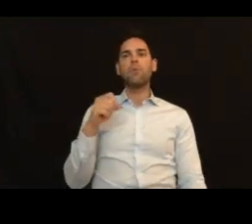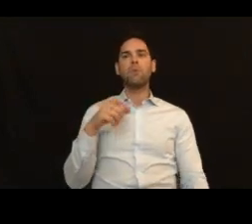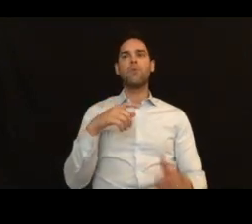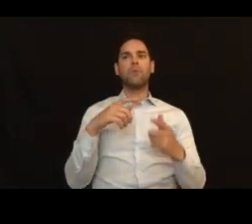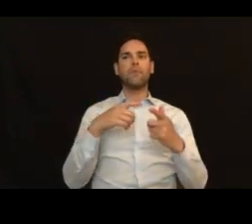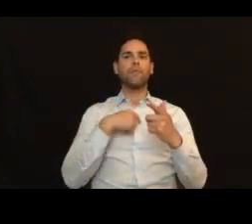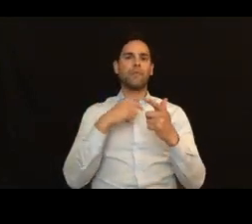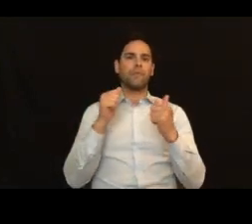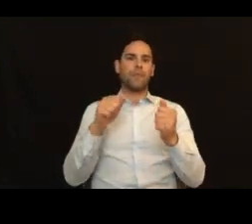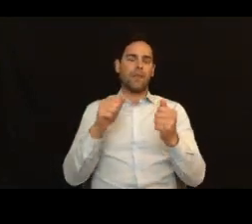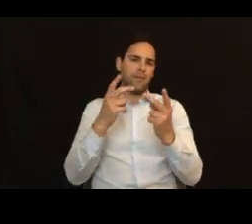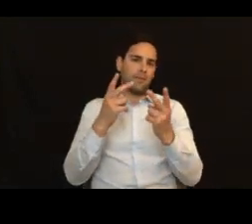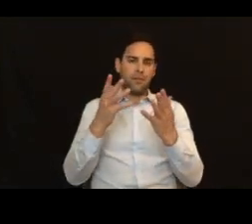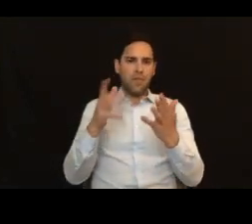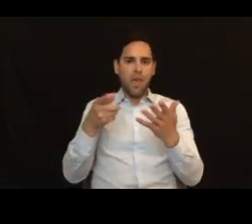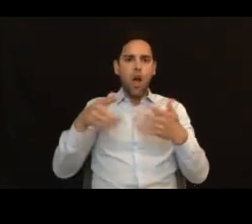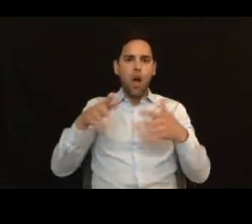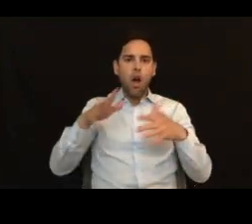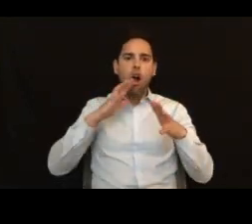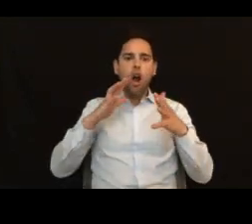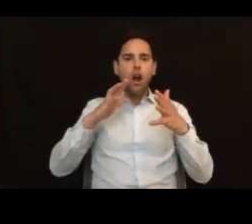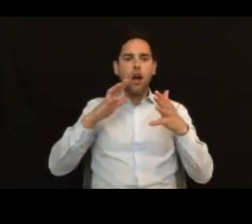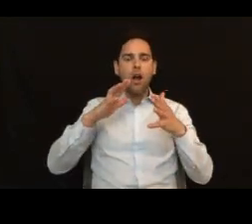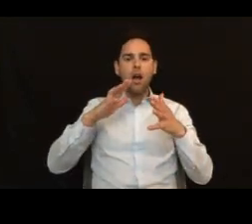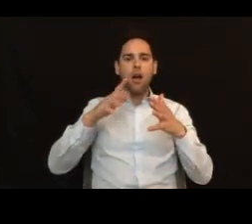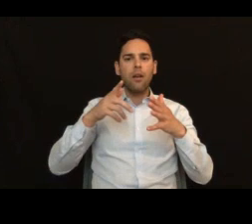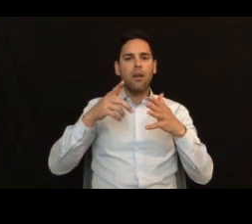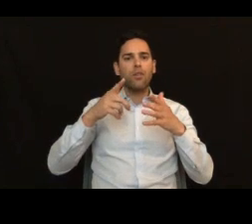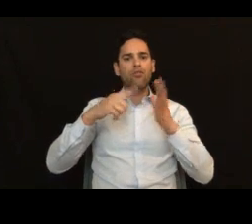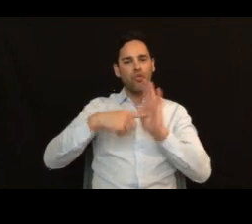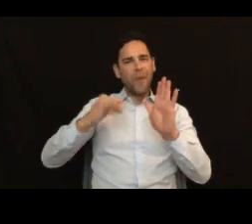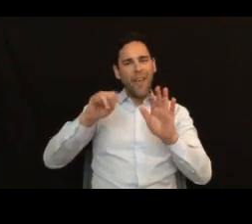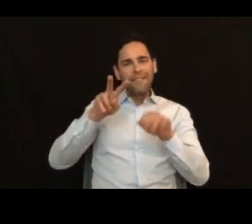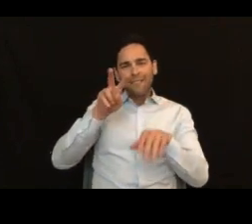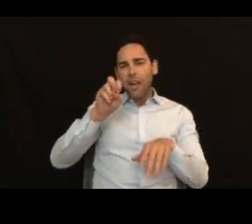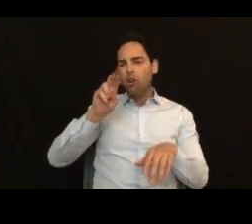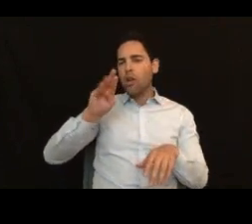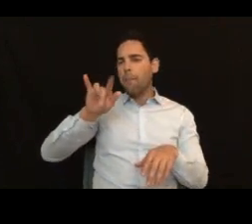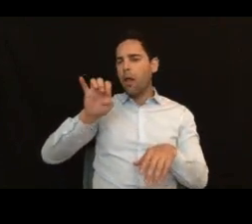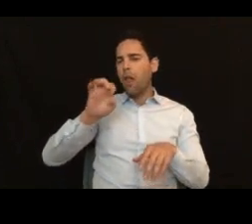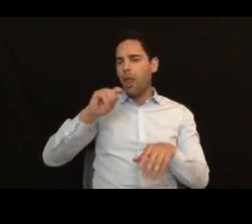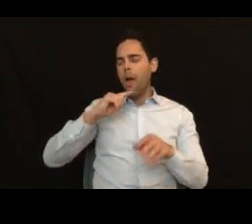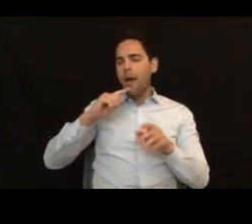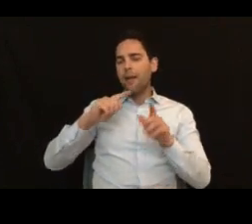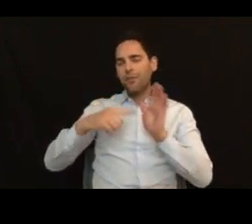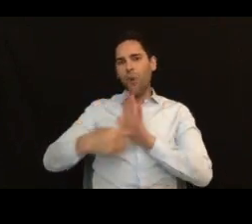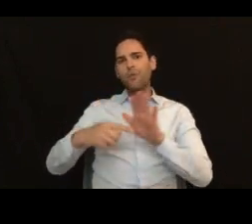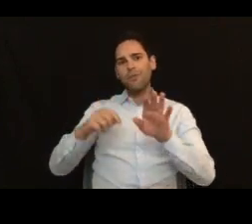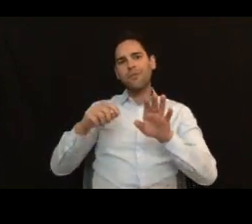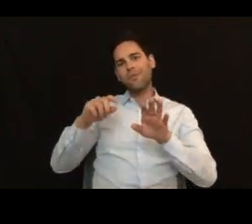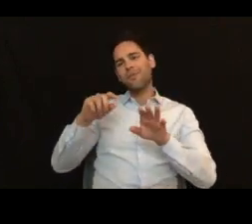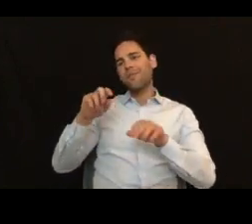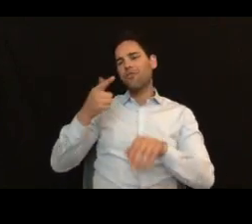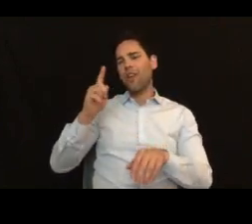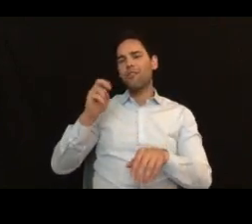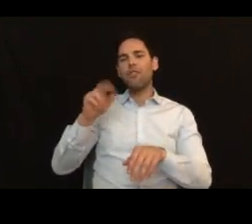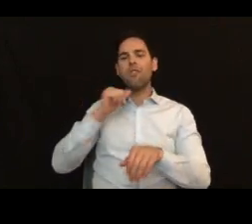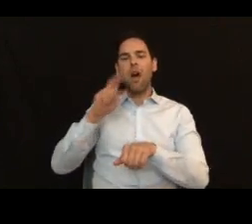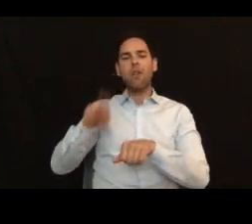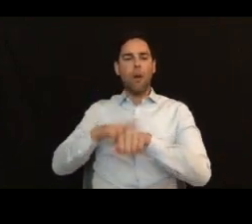acoustically underscoring the variable that is indexing the same gender non-normativity. So you can go to the next slide.